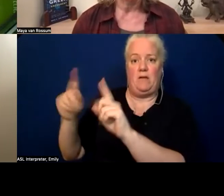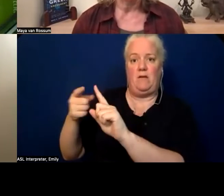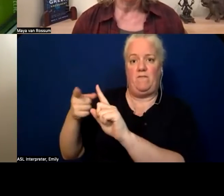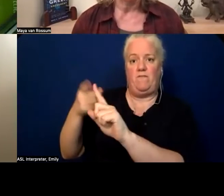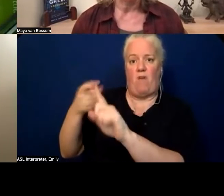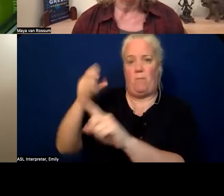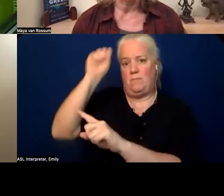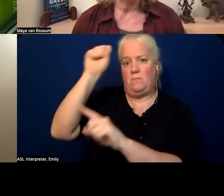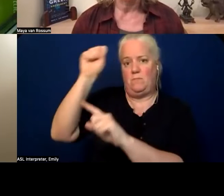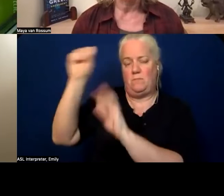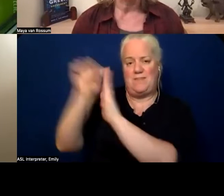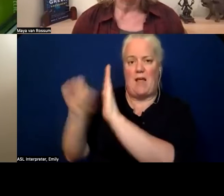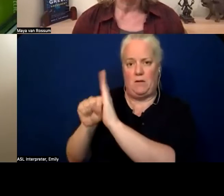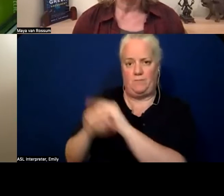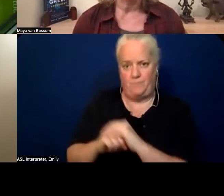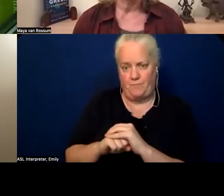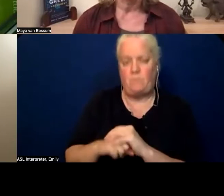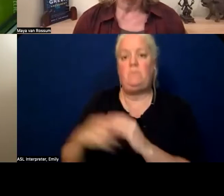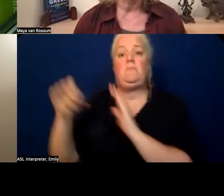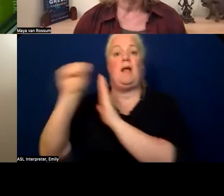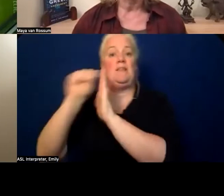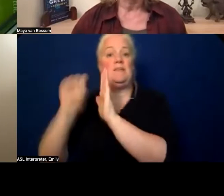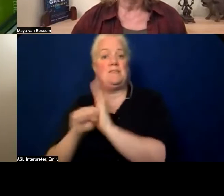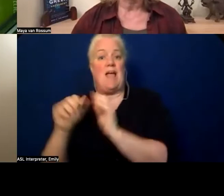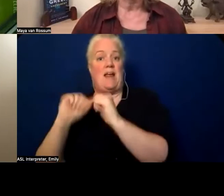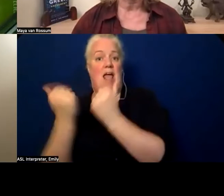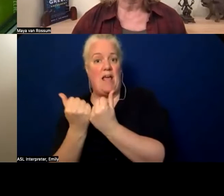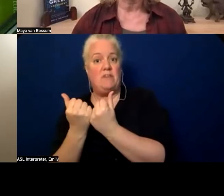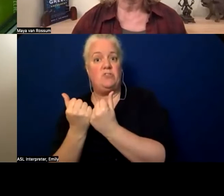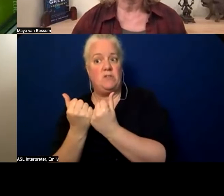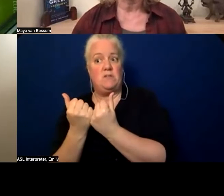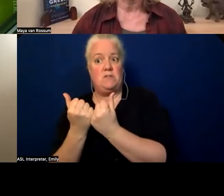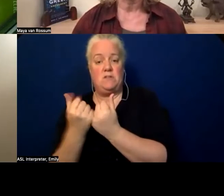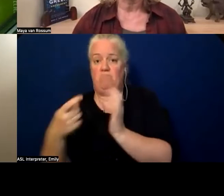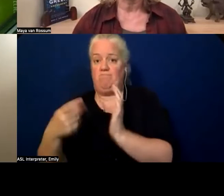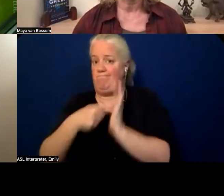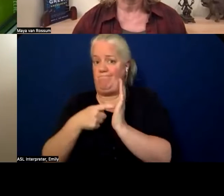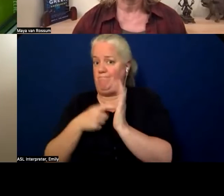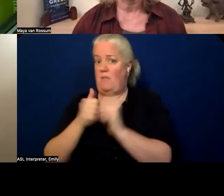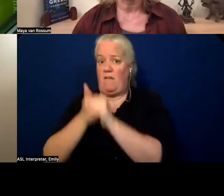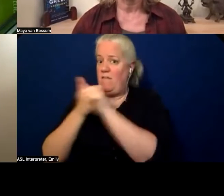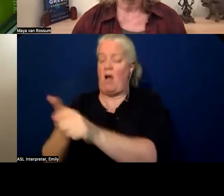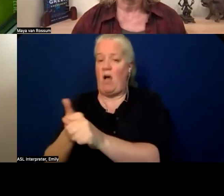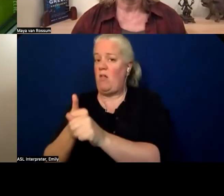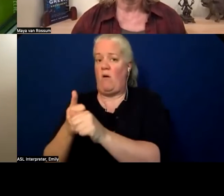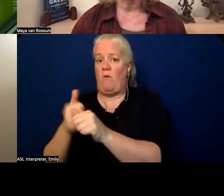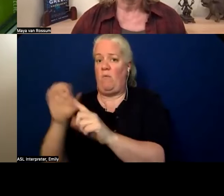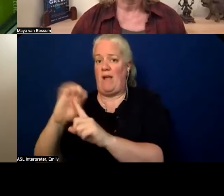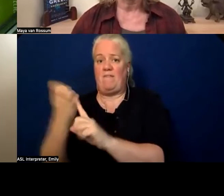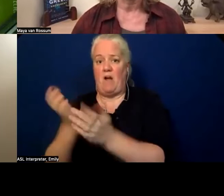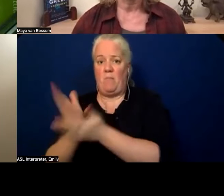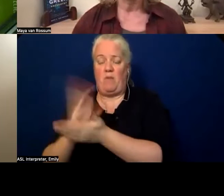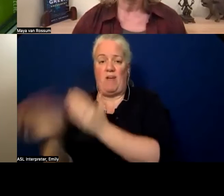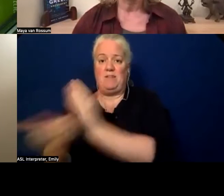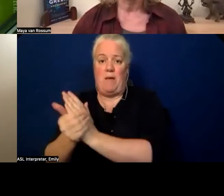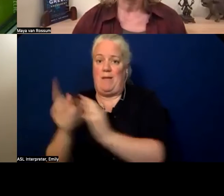And we will say that the state agency is bound by the Environmental Rights Amendment, and they cannot issue